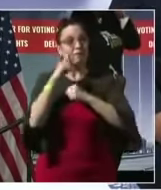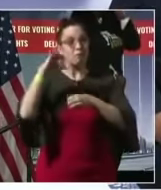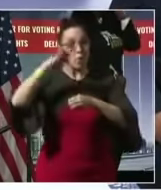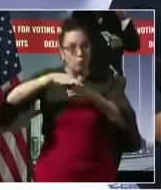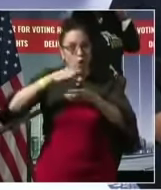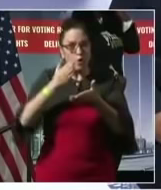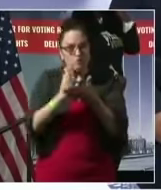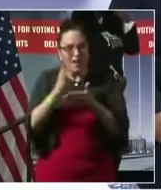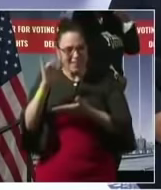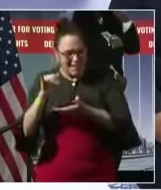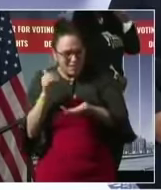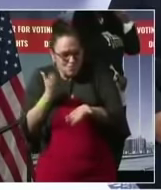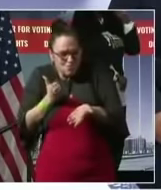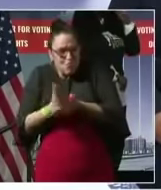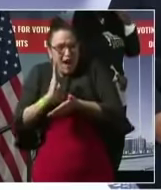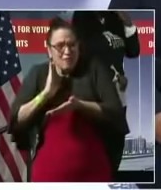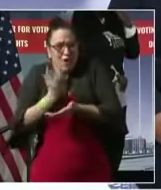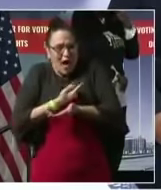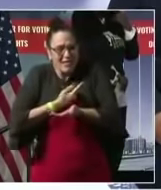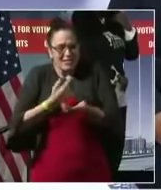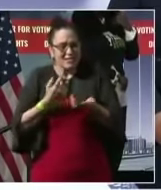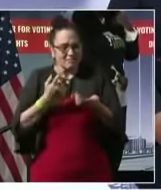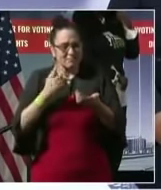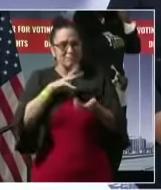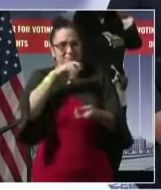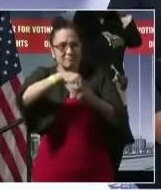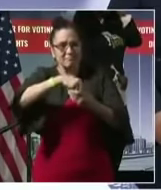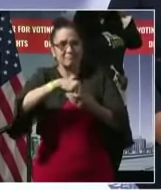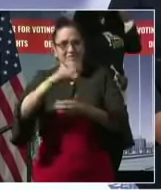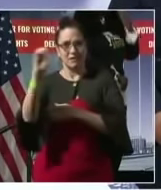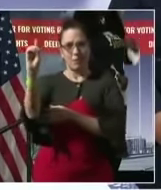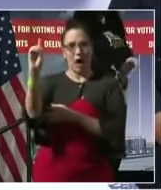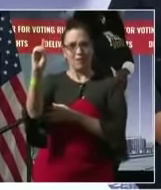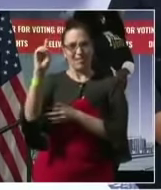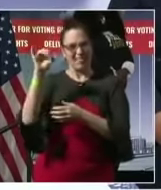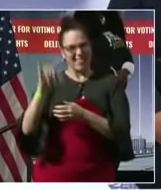a movement my grandfather led many decades ago.